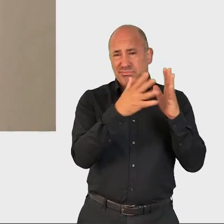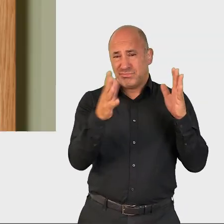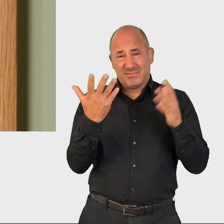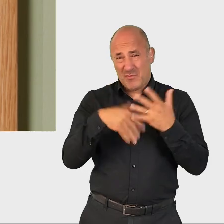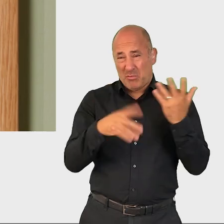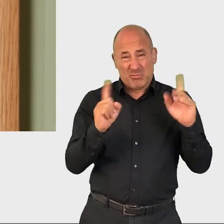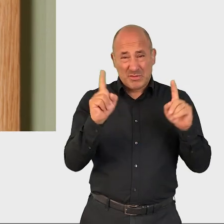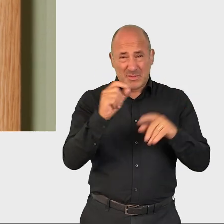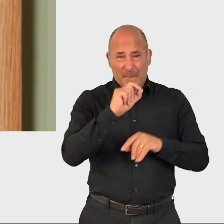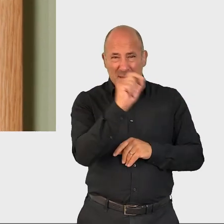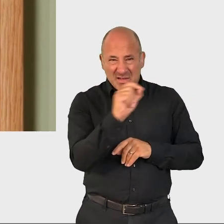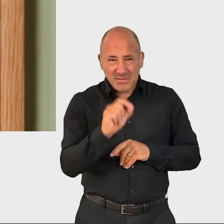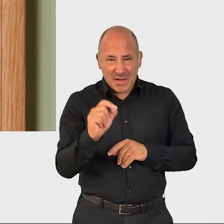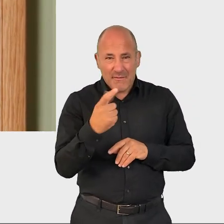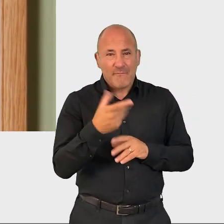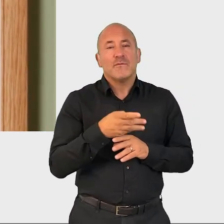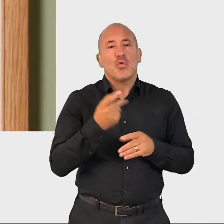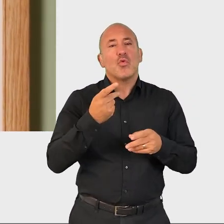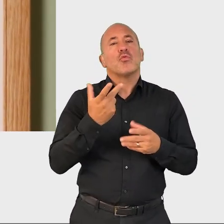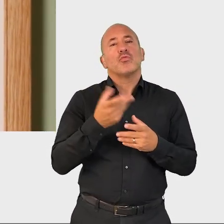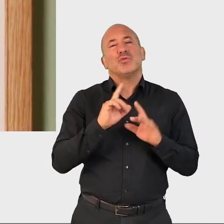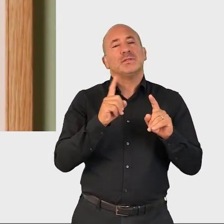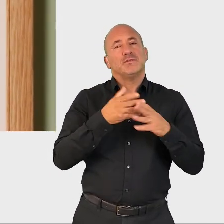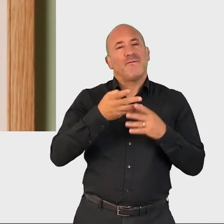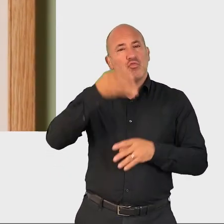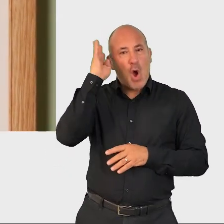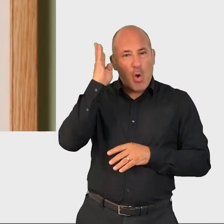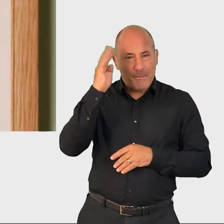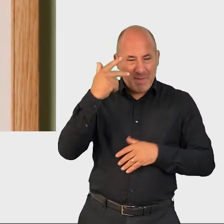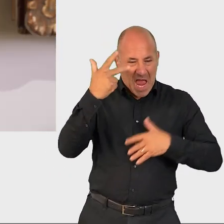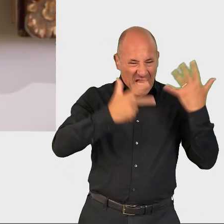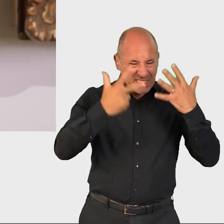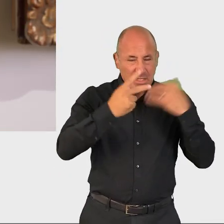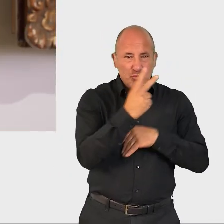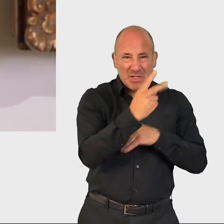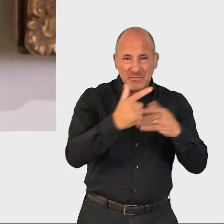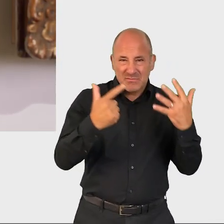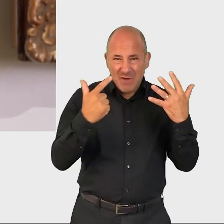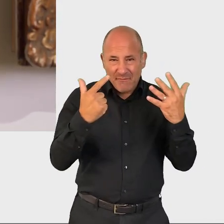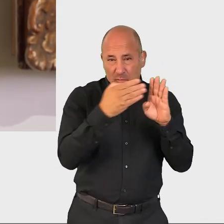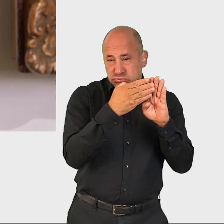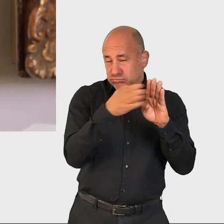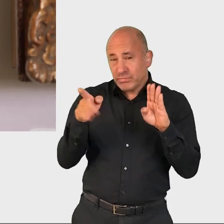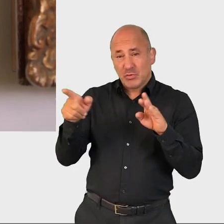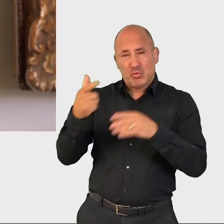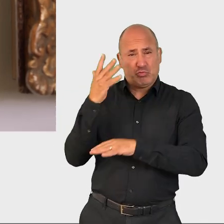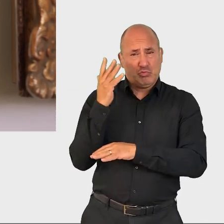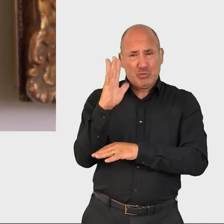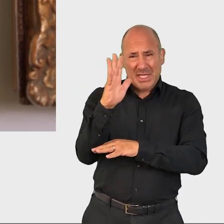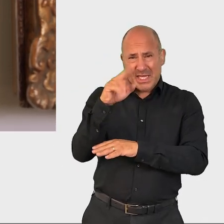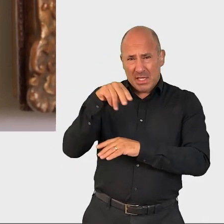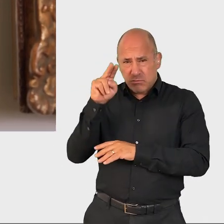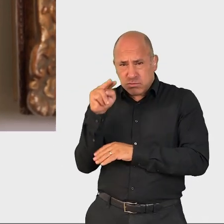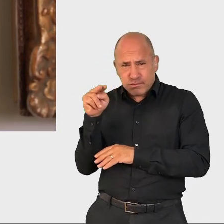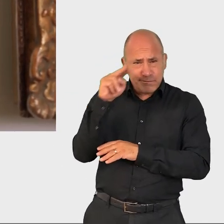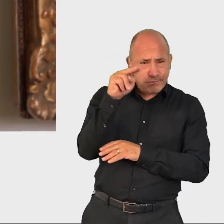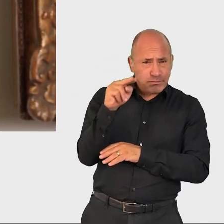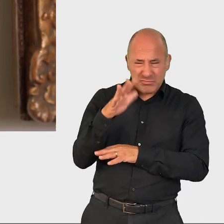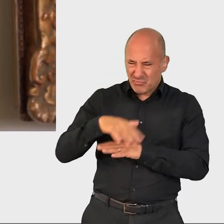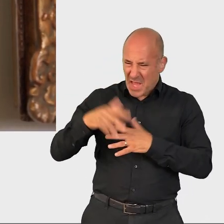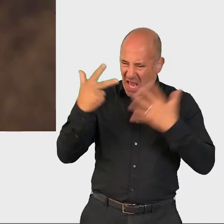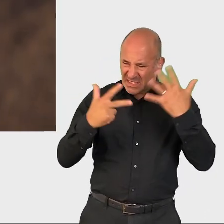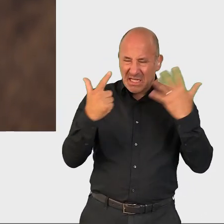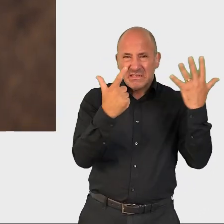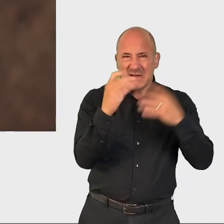collection range from a pencil sketch of Rome from 1827 to a tree study from around 1870,